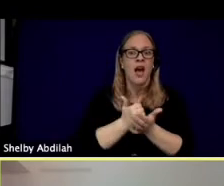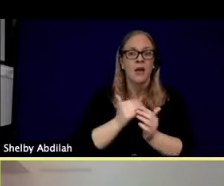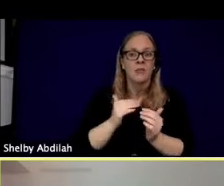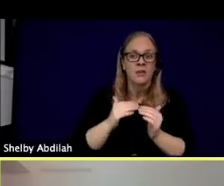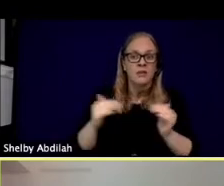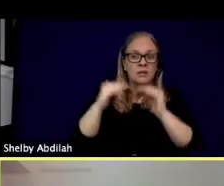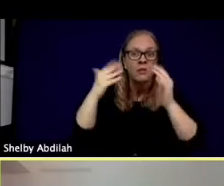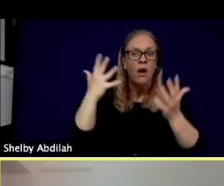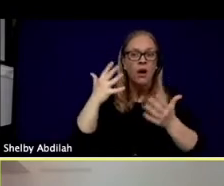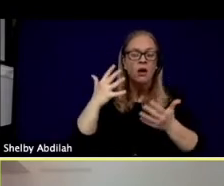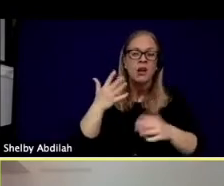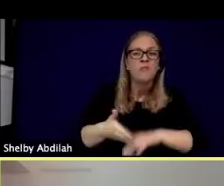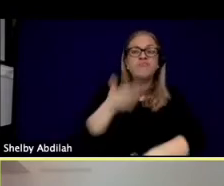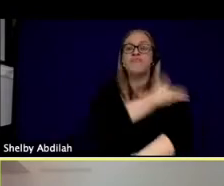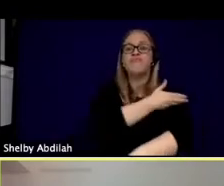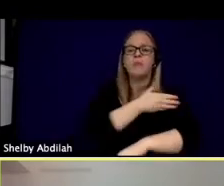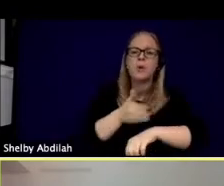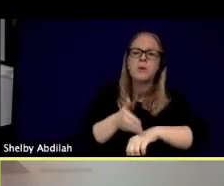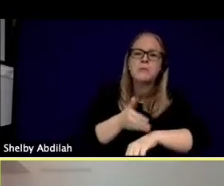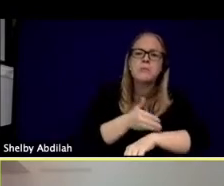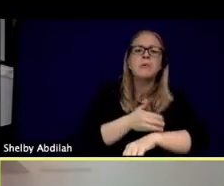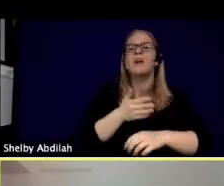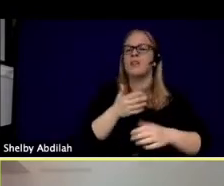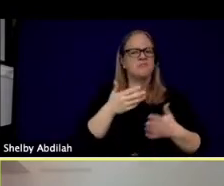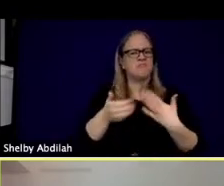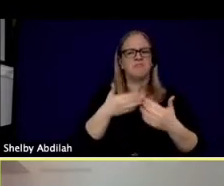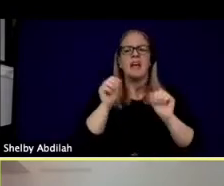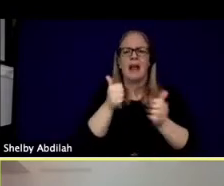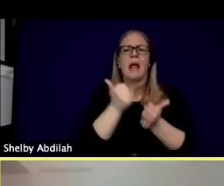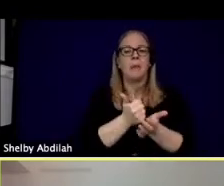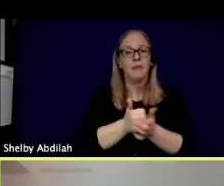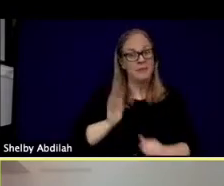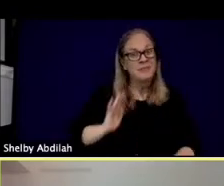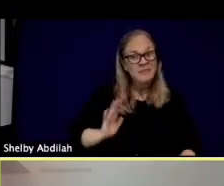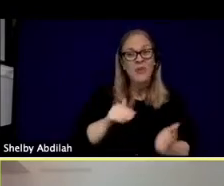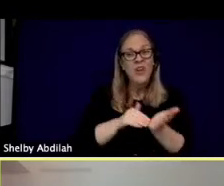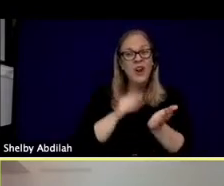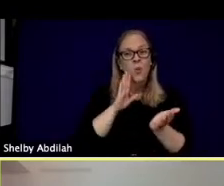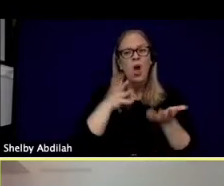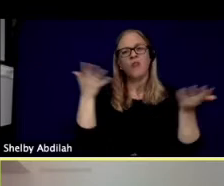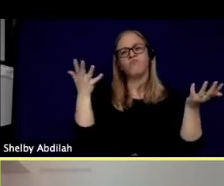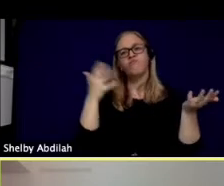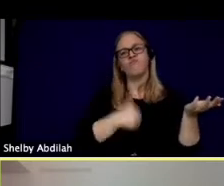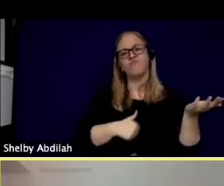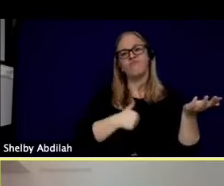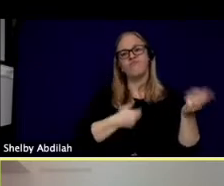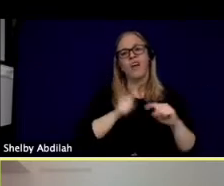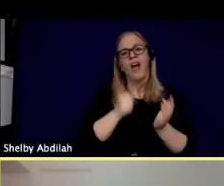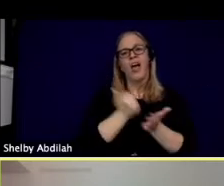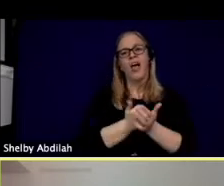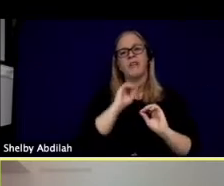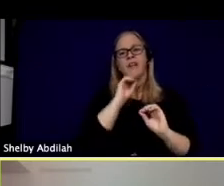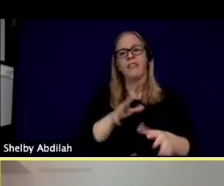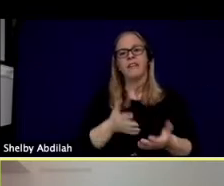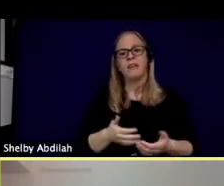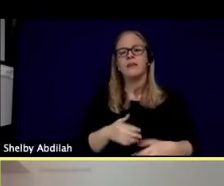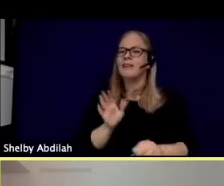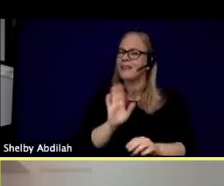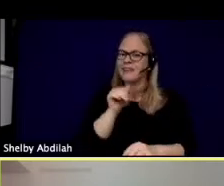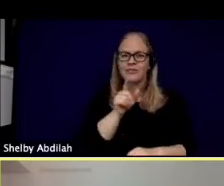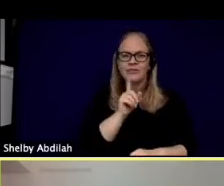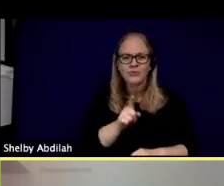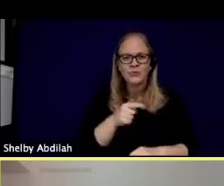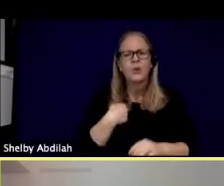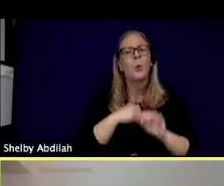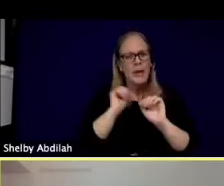They used to be saying, oh, sorry, we can't help you. That's what doctors used to say to their patients. Well, the truth is we can help